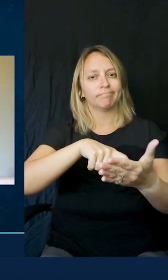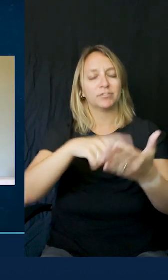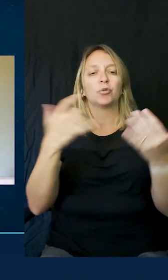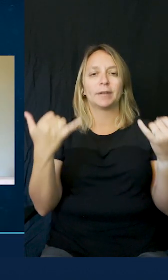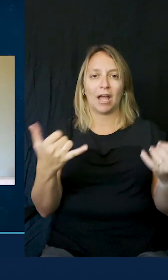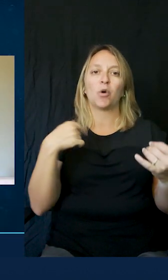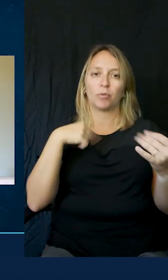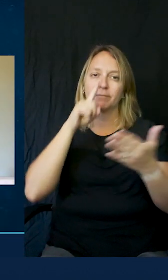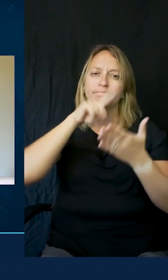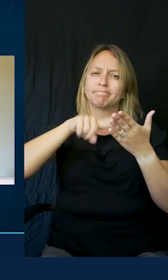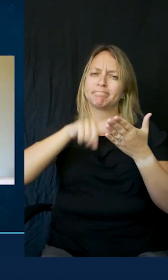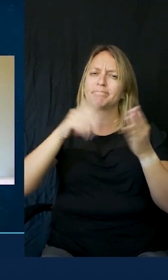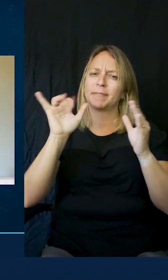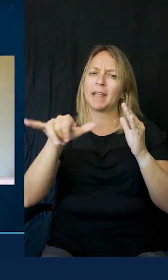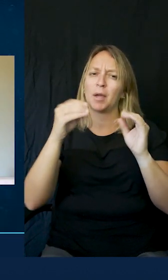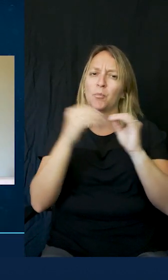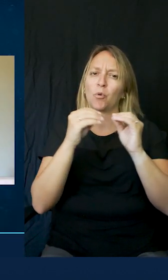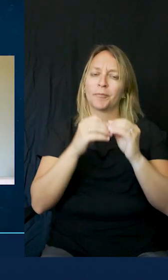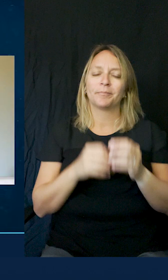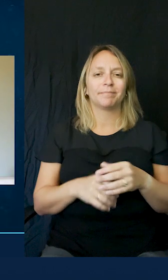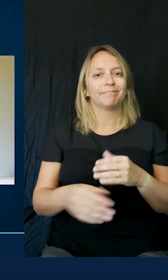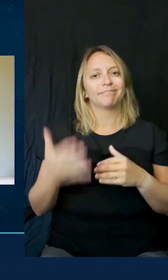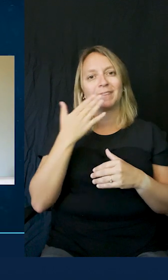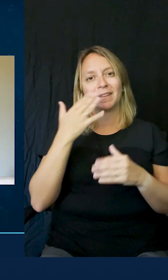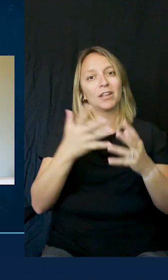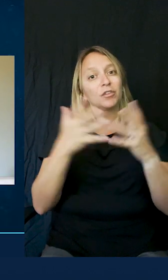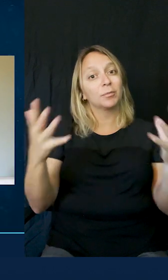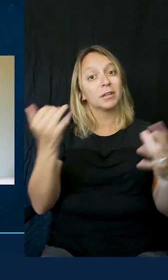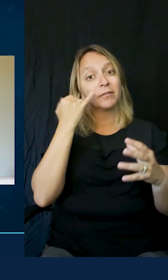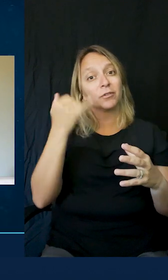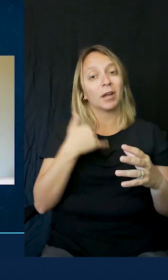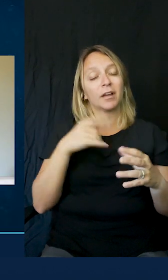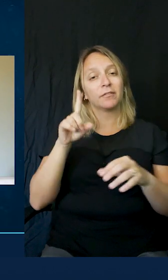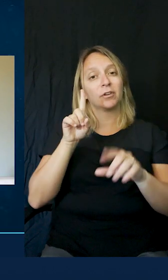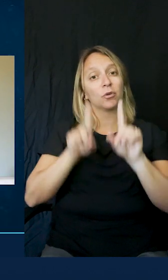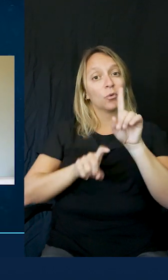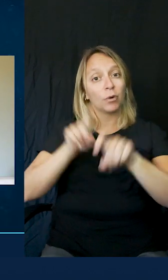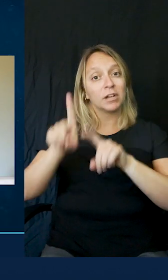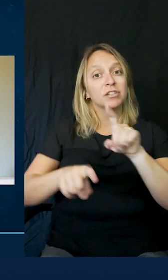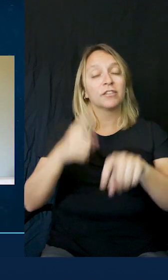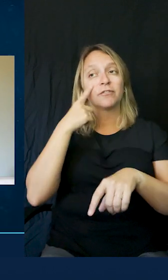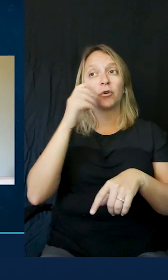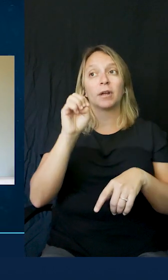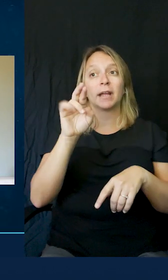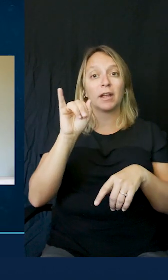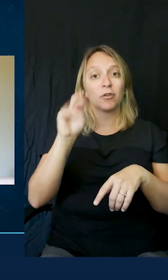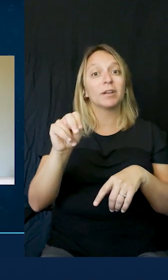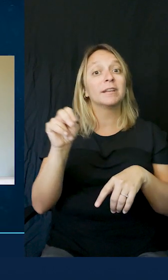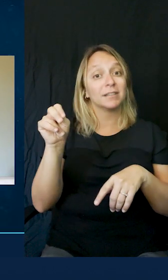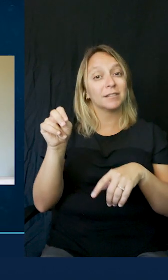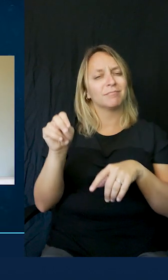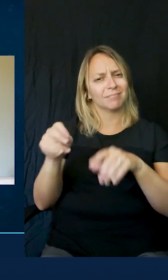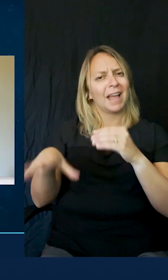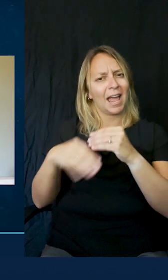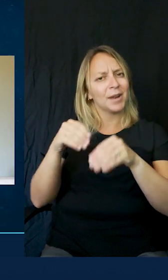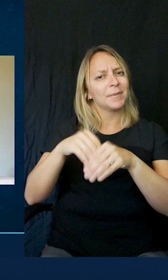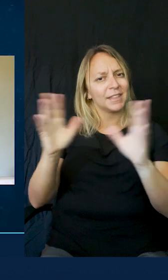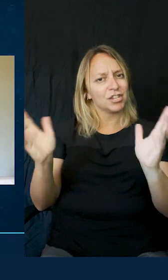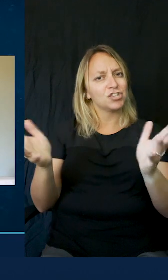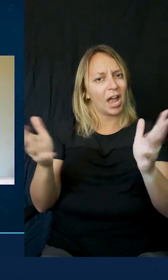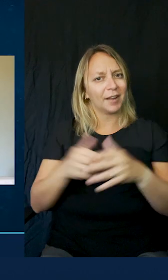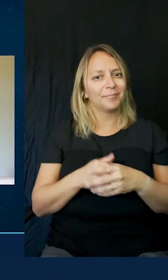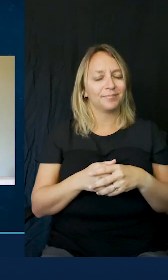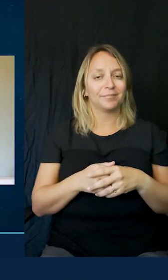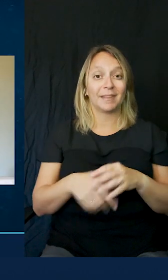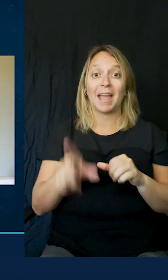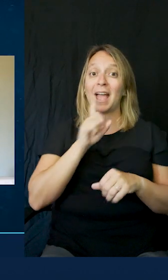summer. That's amazing. Thank you so much. If you have questions for Erin, put them in the chat. She will be back in just a few minutes. In